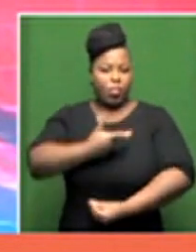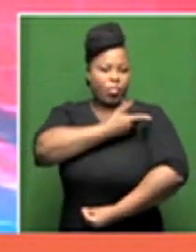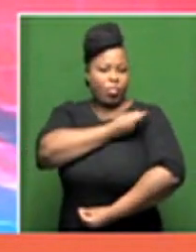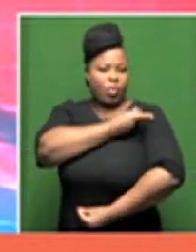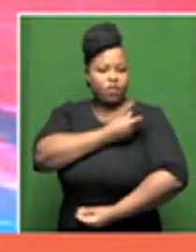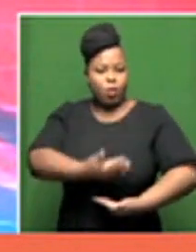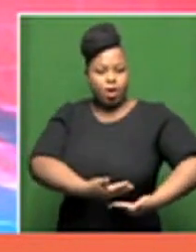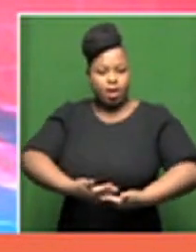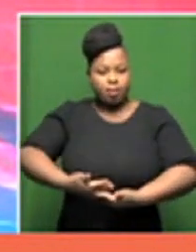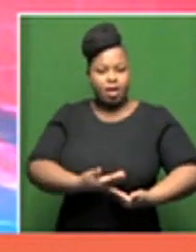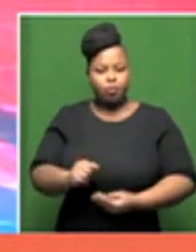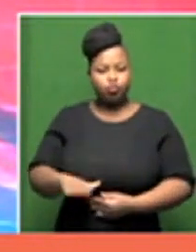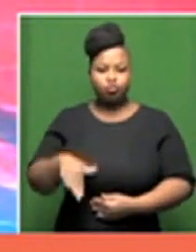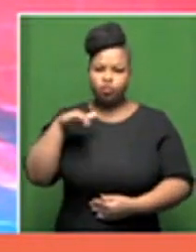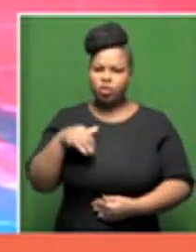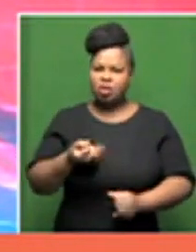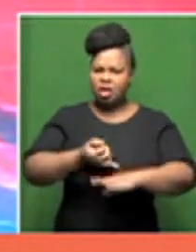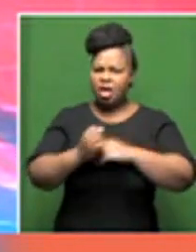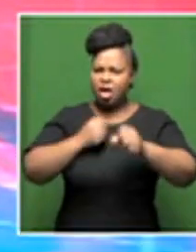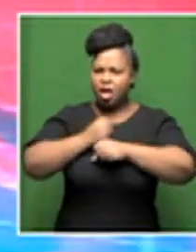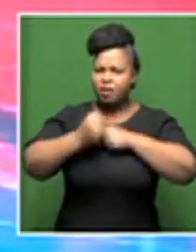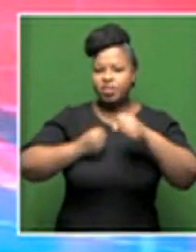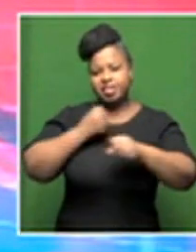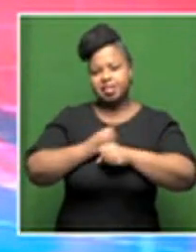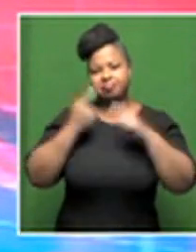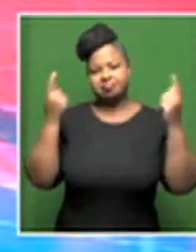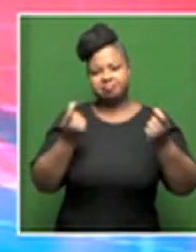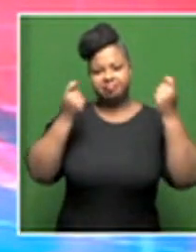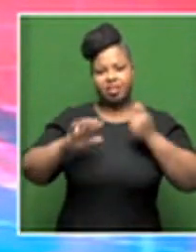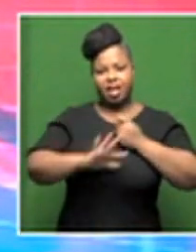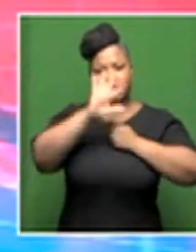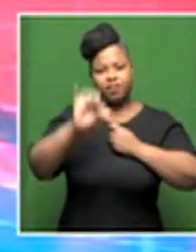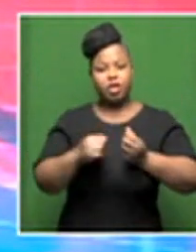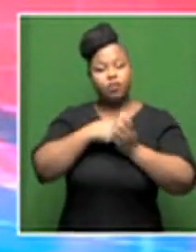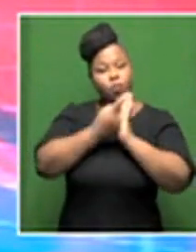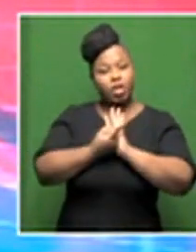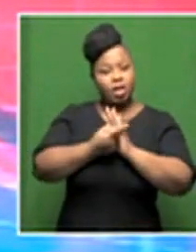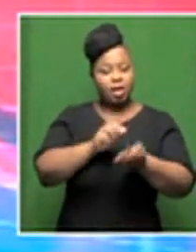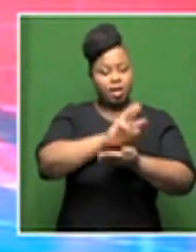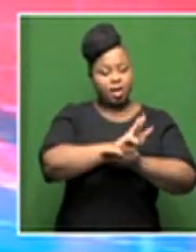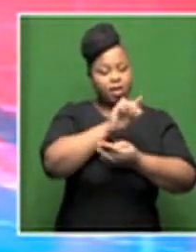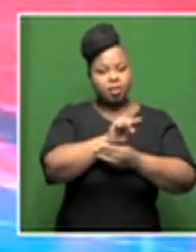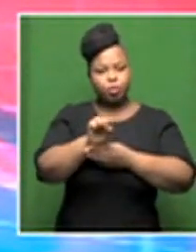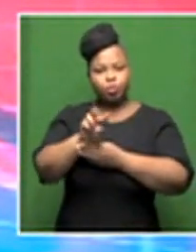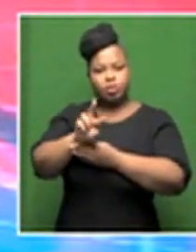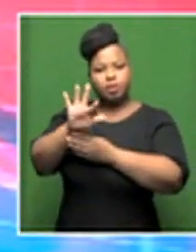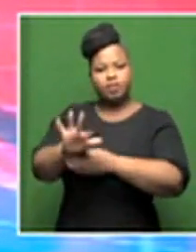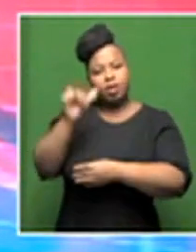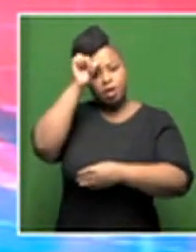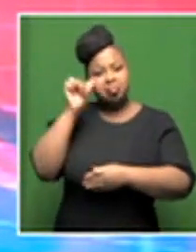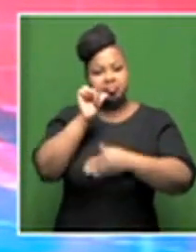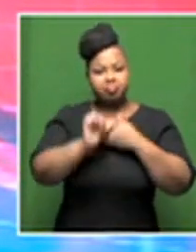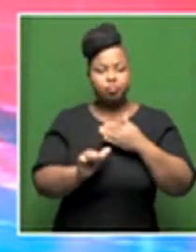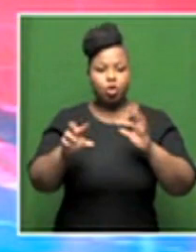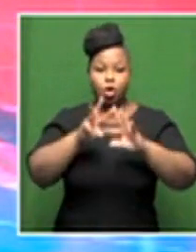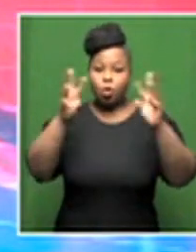immunization. Yearly Africa Vaccination Week is celebrated from the 19th to the 25th of April, and